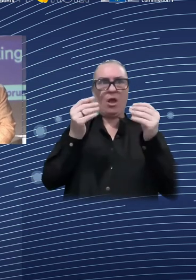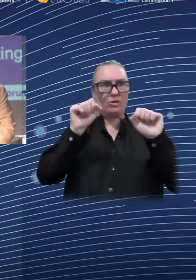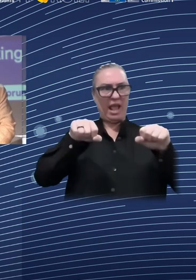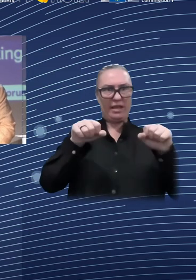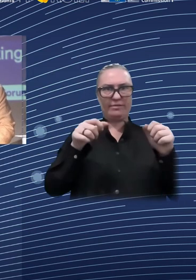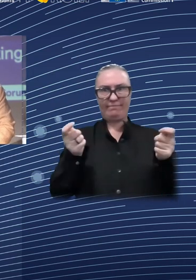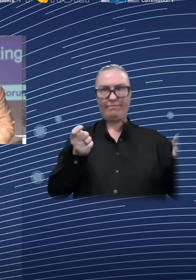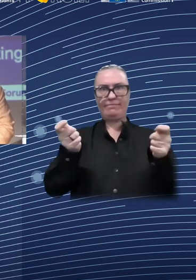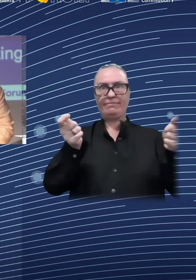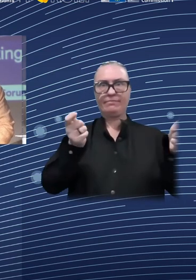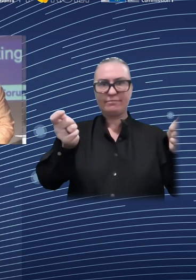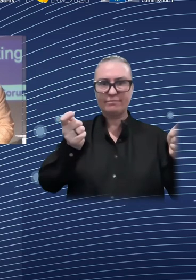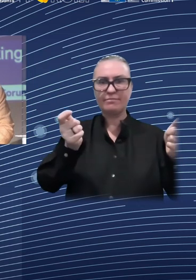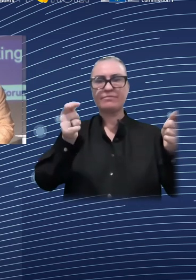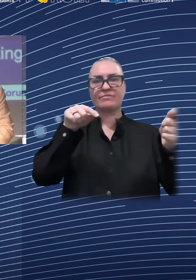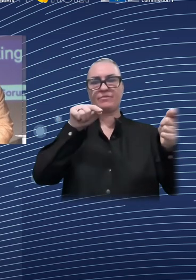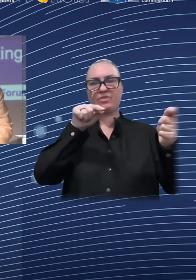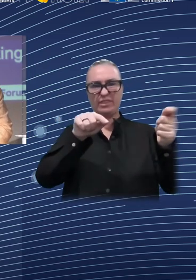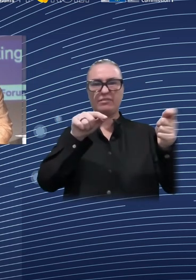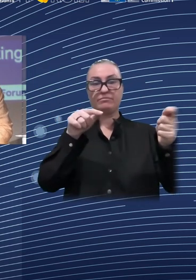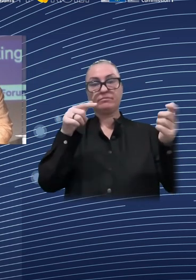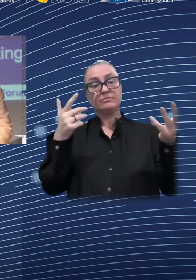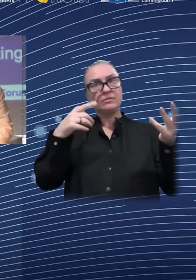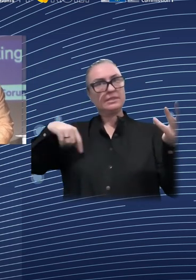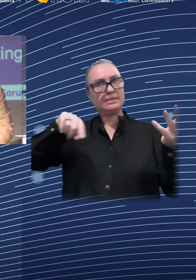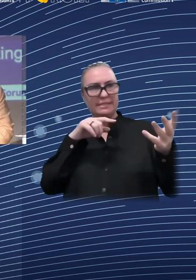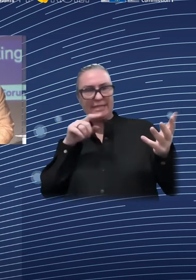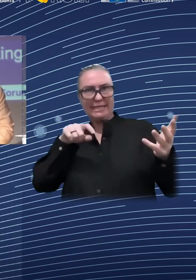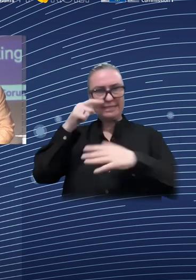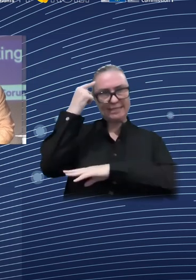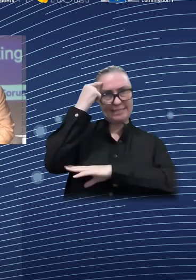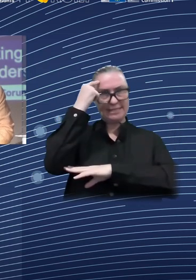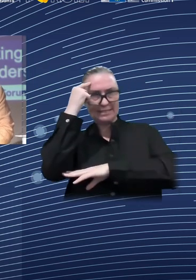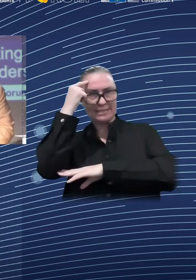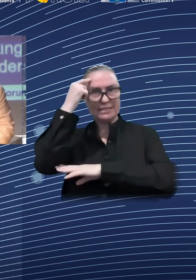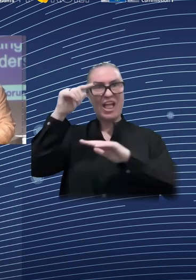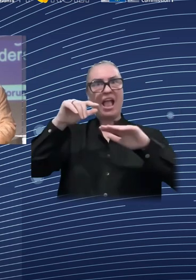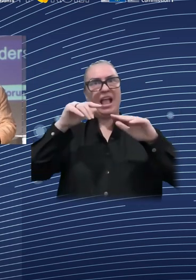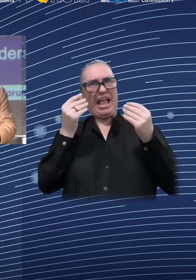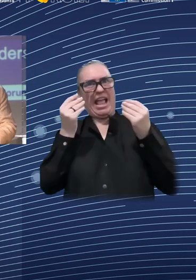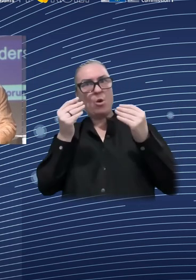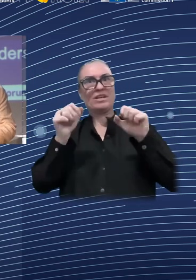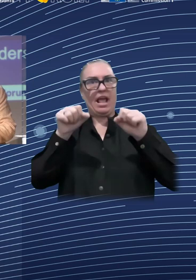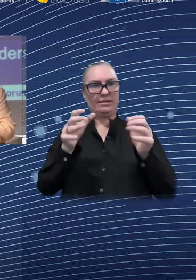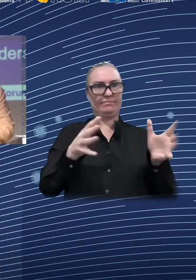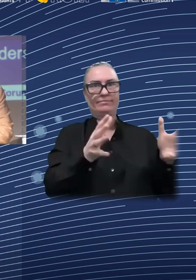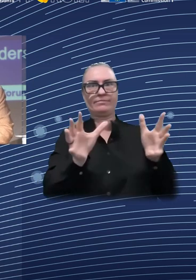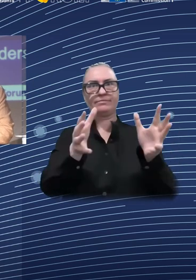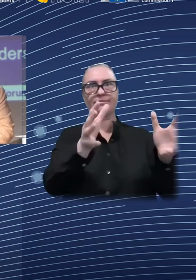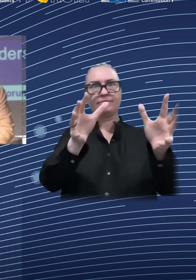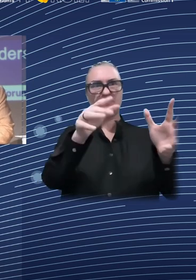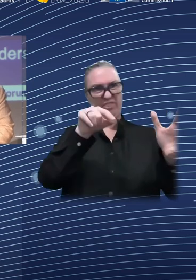digital skills and how we understand what are the basic skills and what are advanced skills in such a